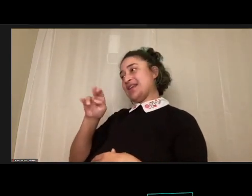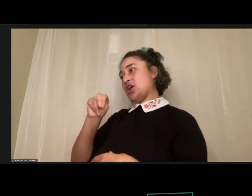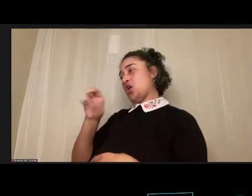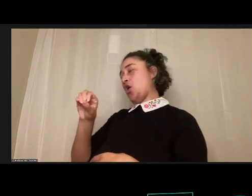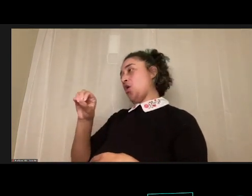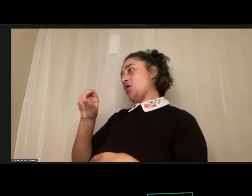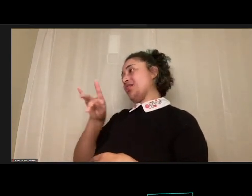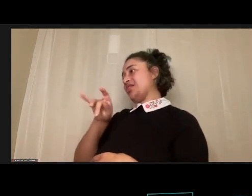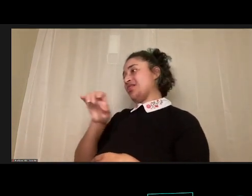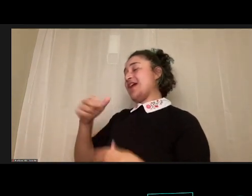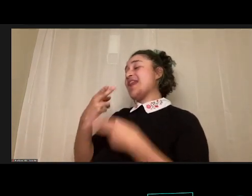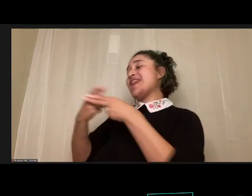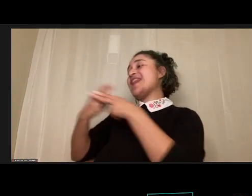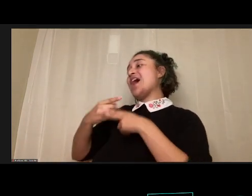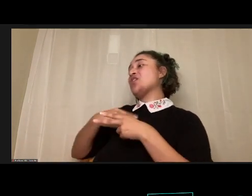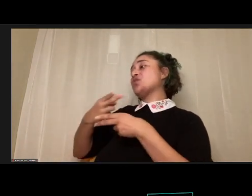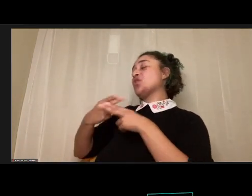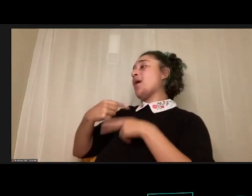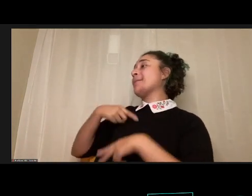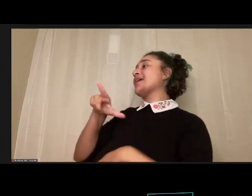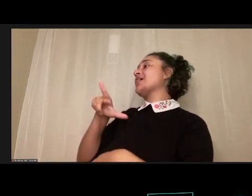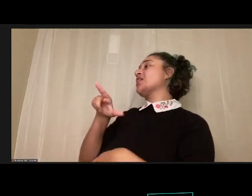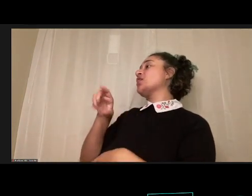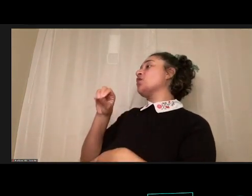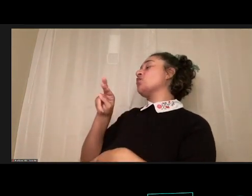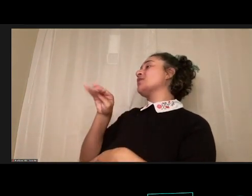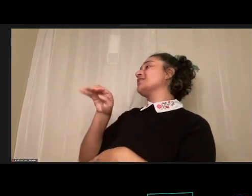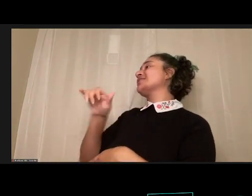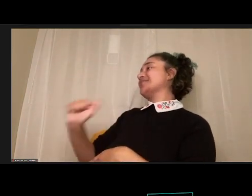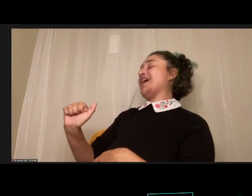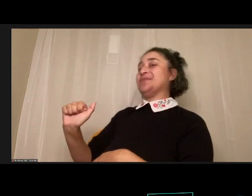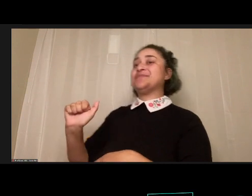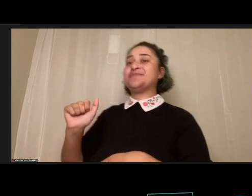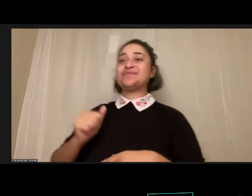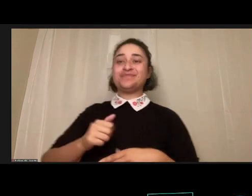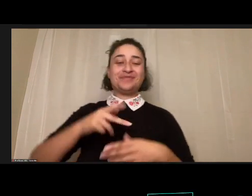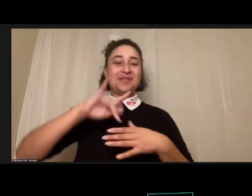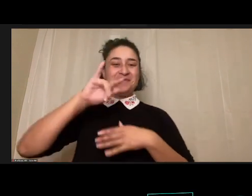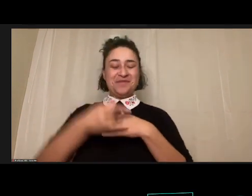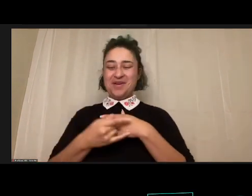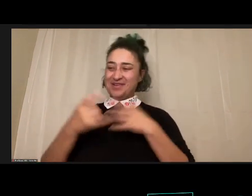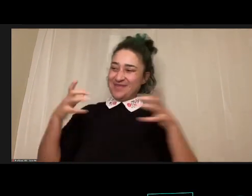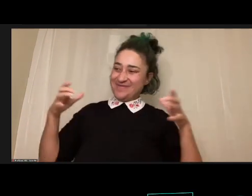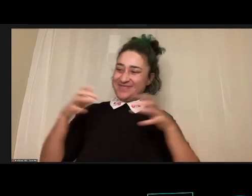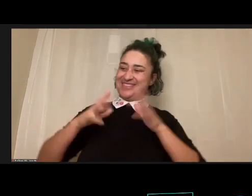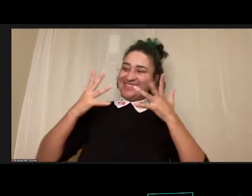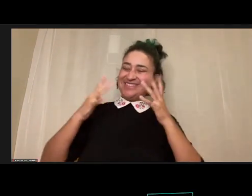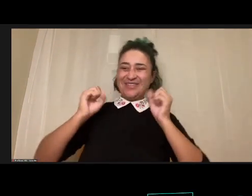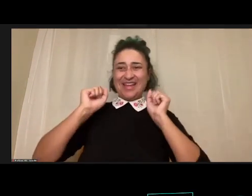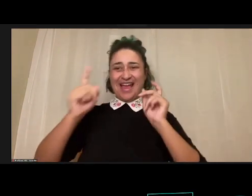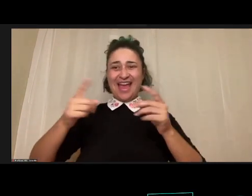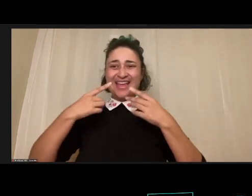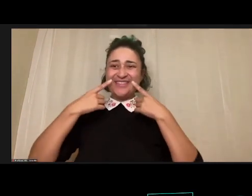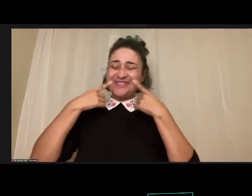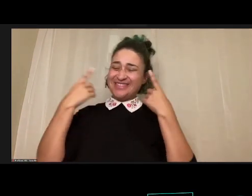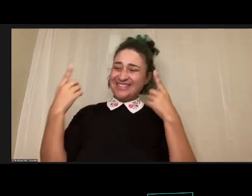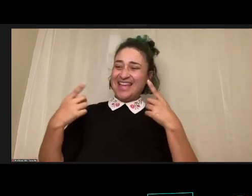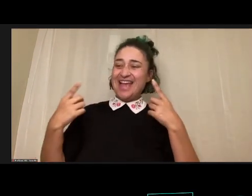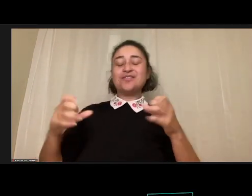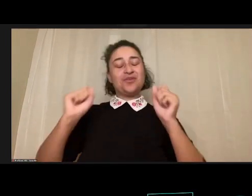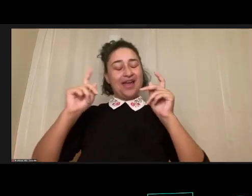call me Luisa Josefina Gomez. The program really works. All right, that's fantastic. Okay, breakthrough. All